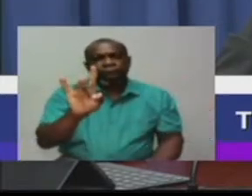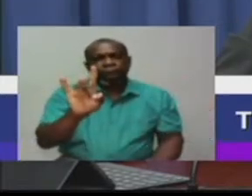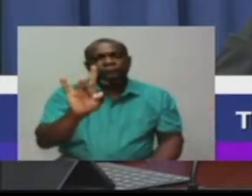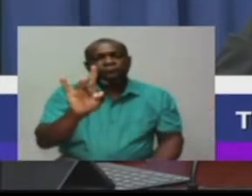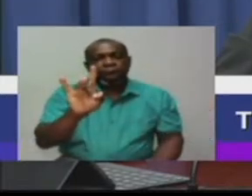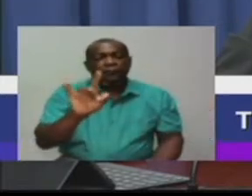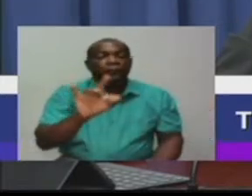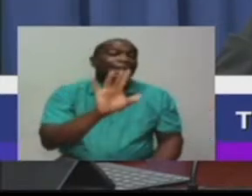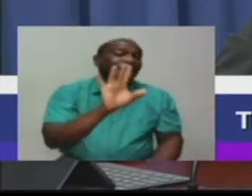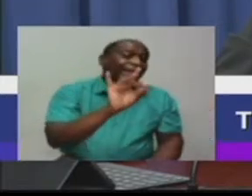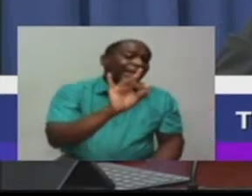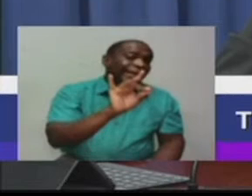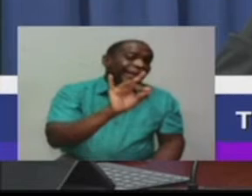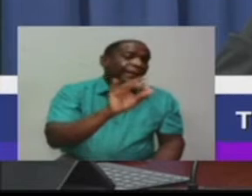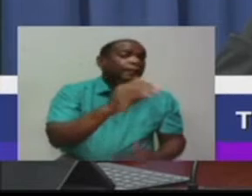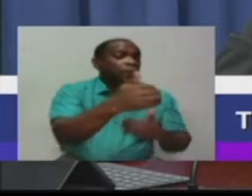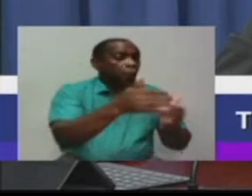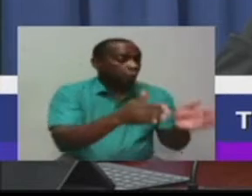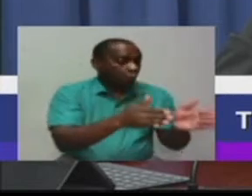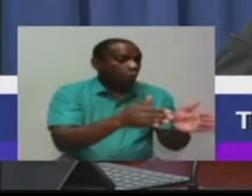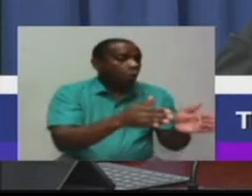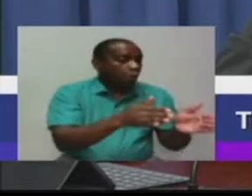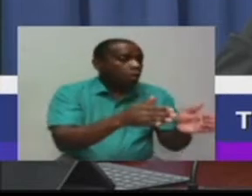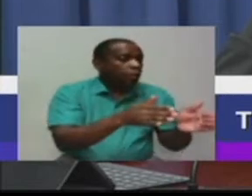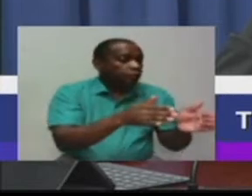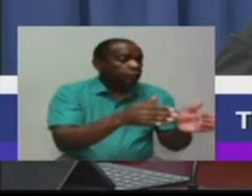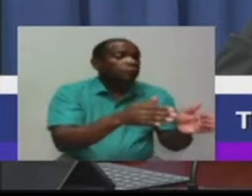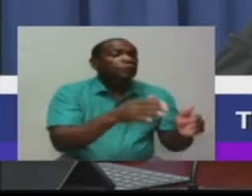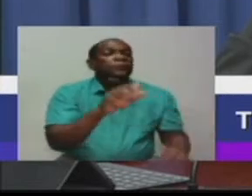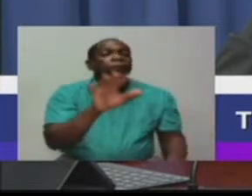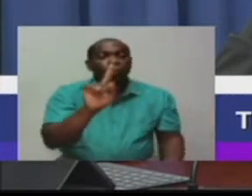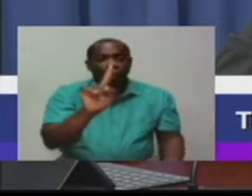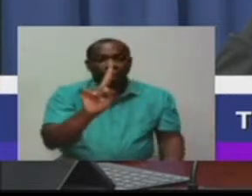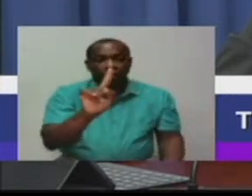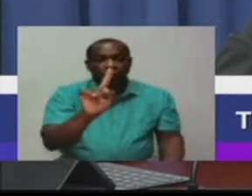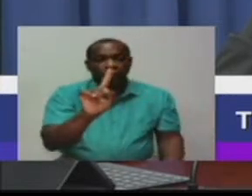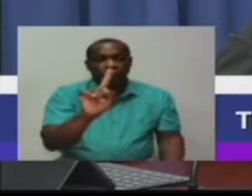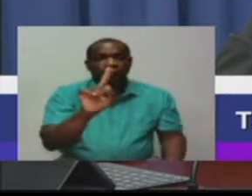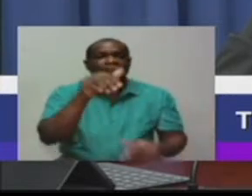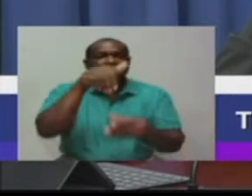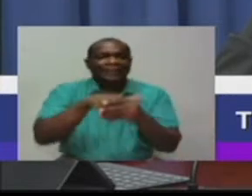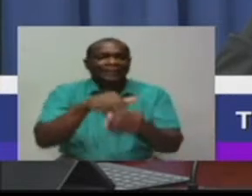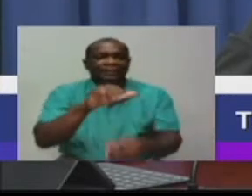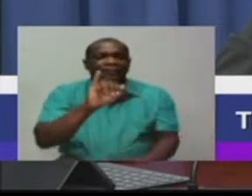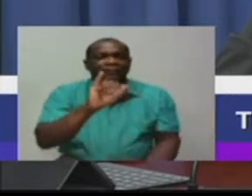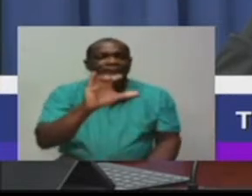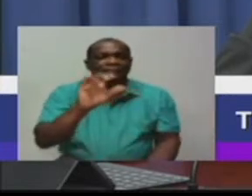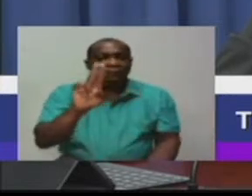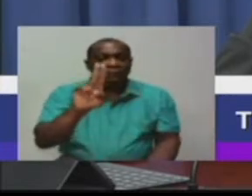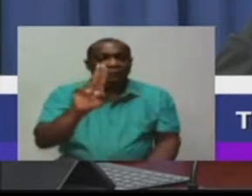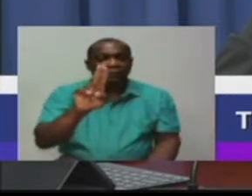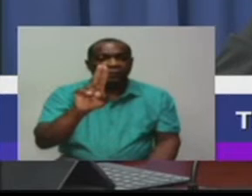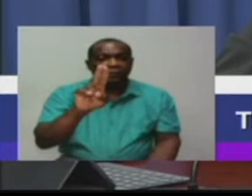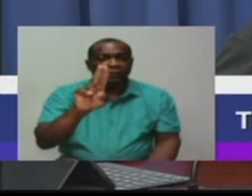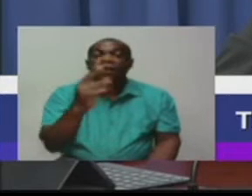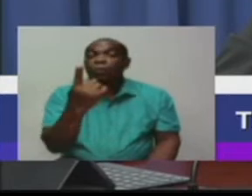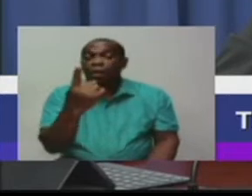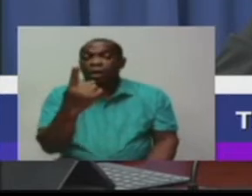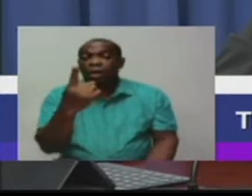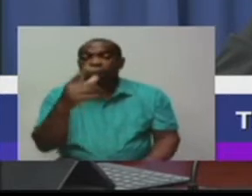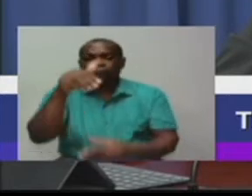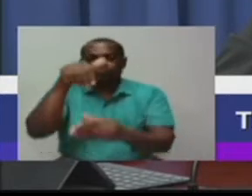in HCU, 1 is in ICU. That is about as much information we could share without breaching